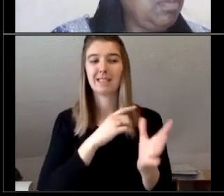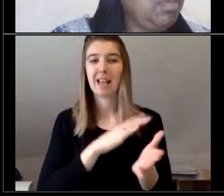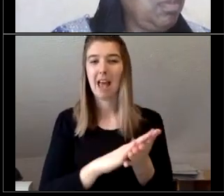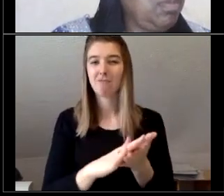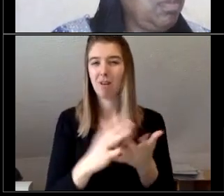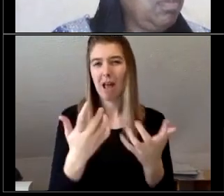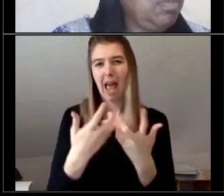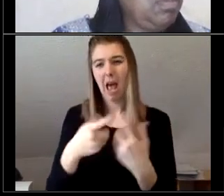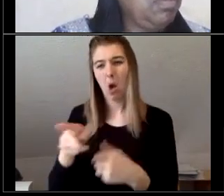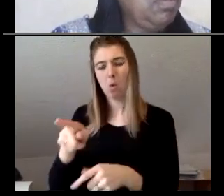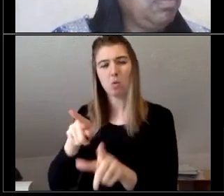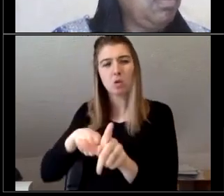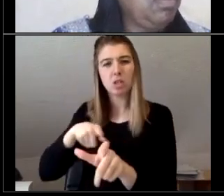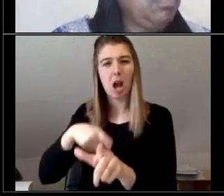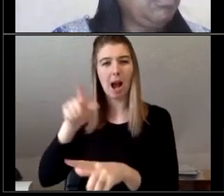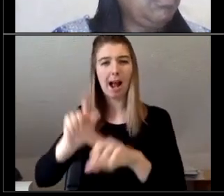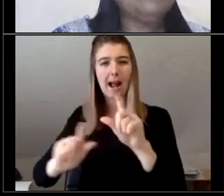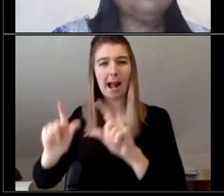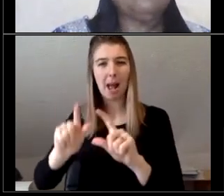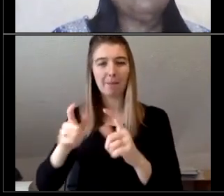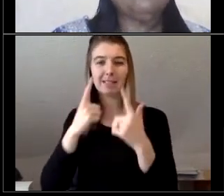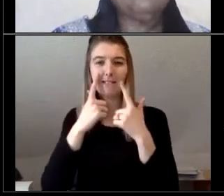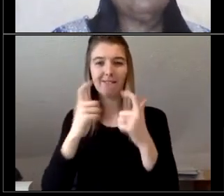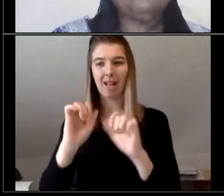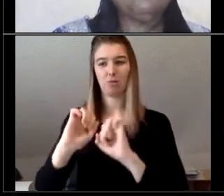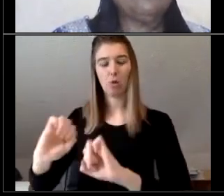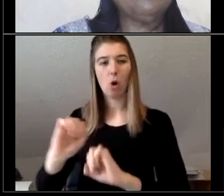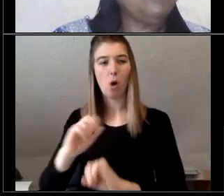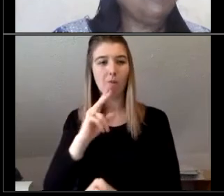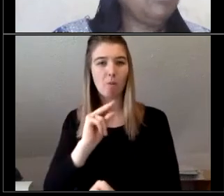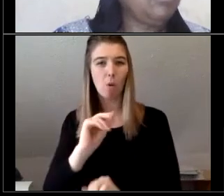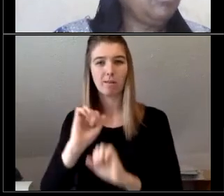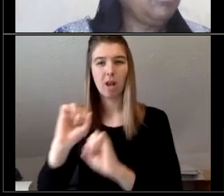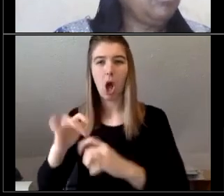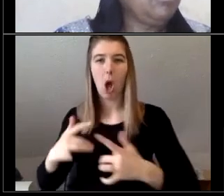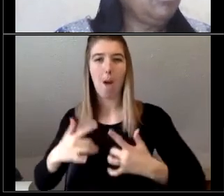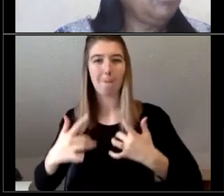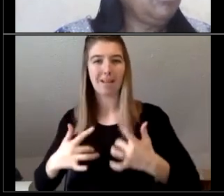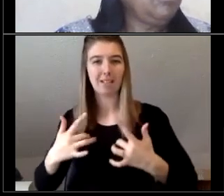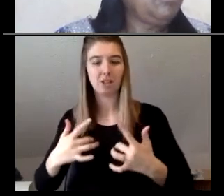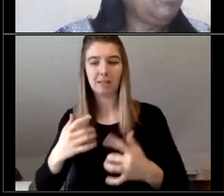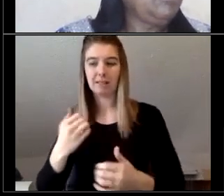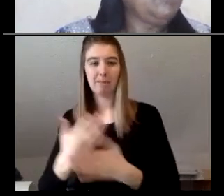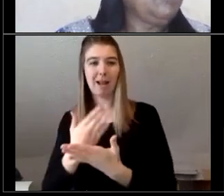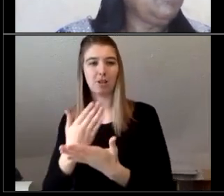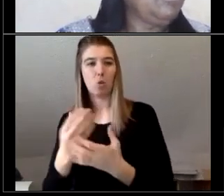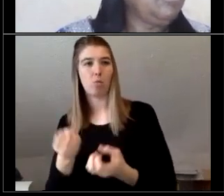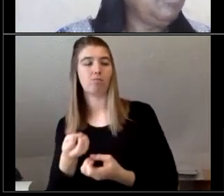voice heard, make sure that her opinions are taken into account, and become part of the change?